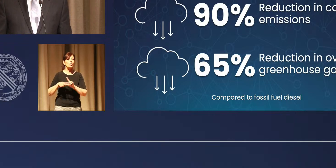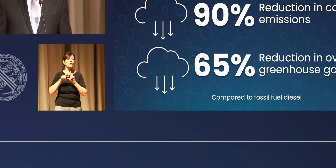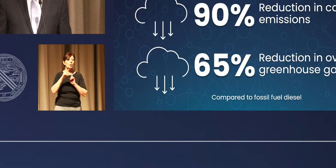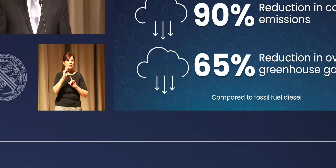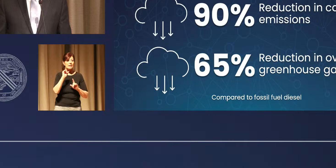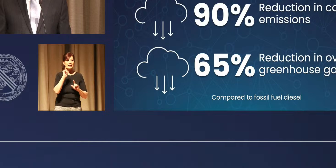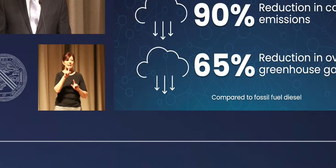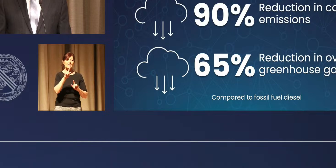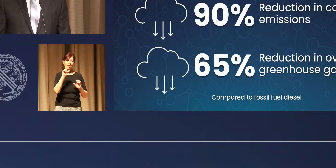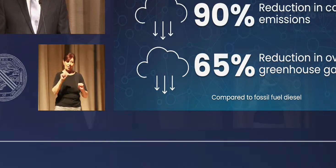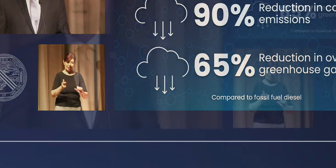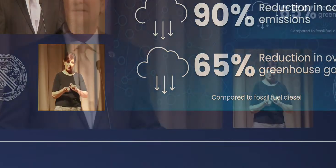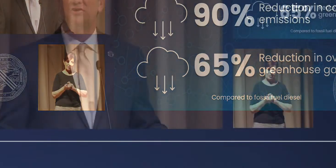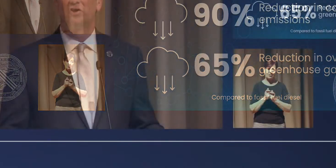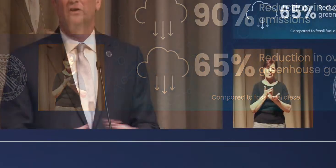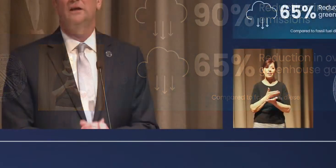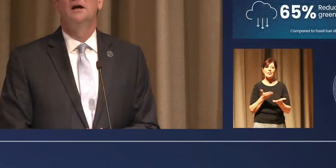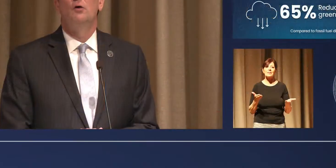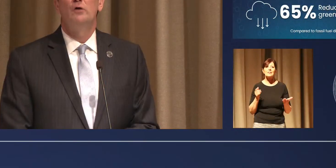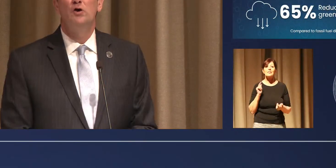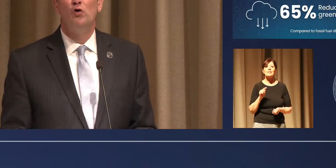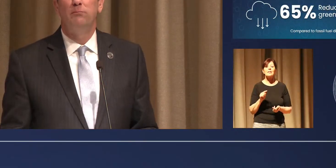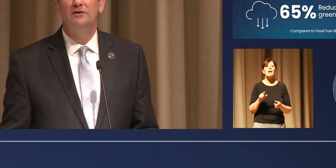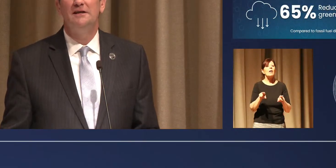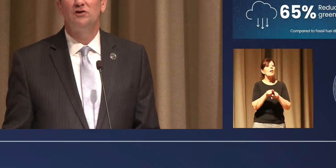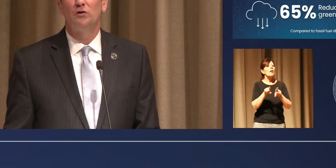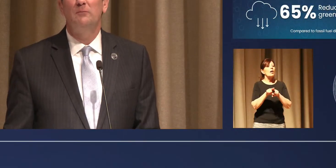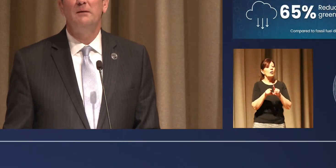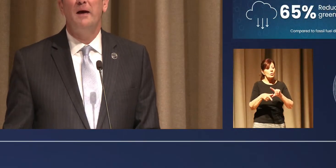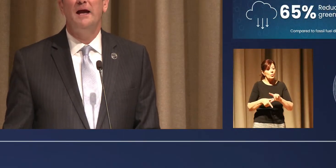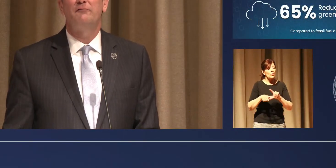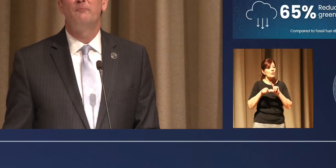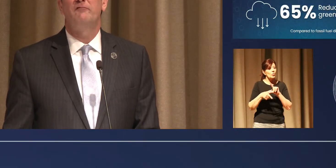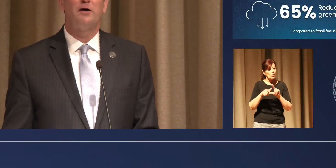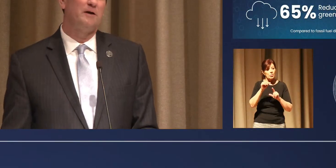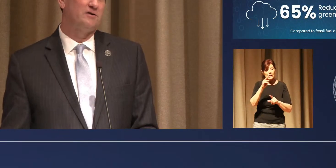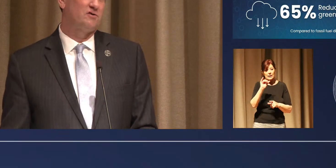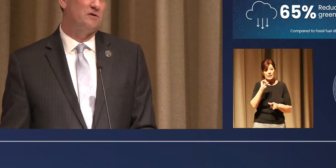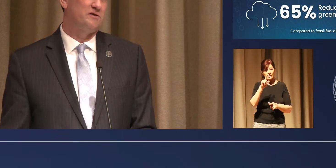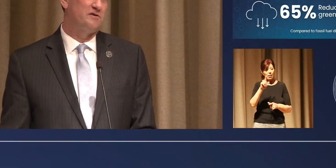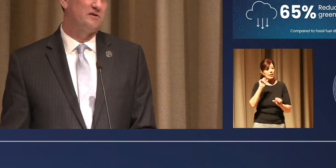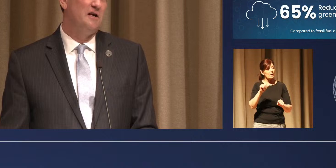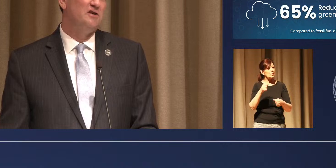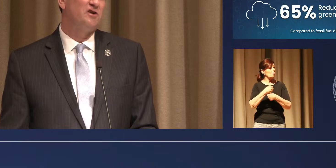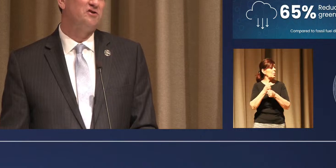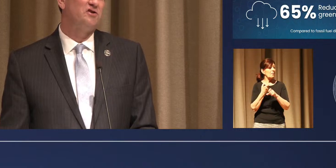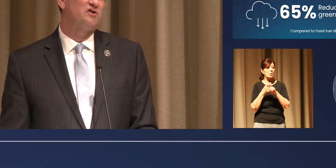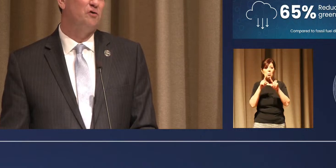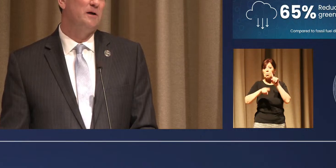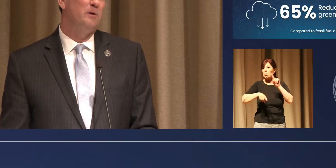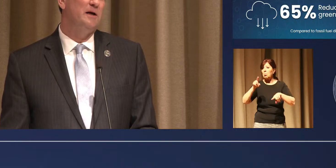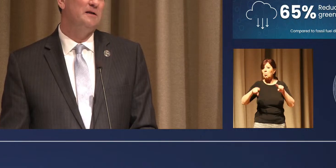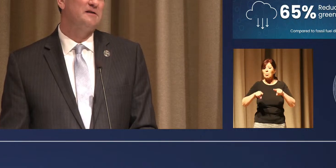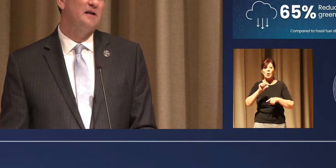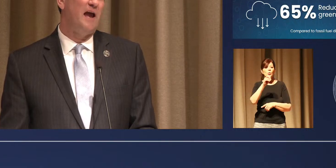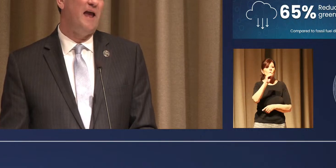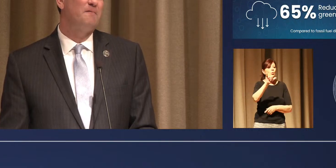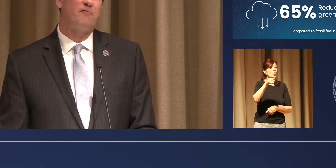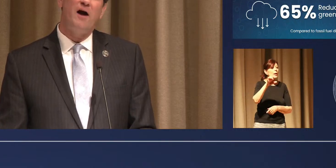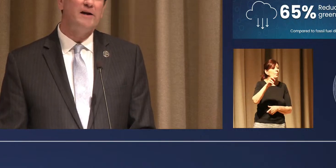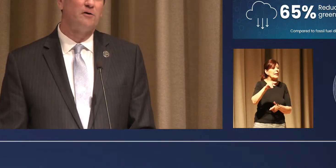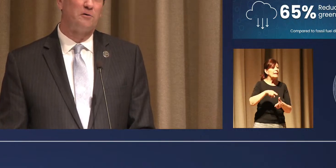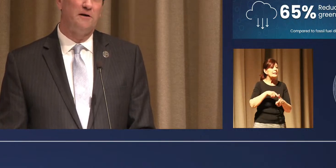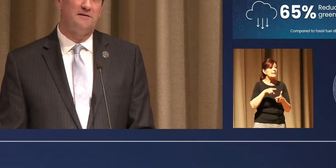be a game changer. Additionally, renewable diesel can be made from various sources, such as soybeans